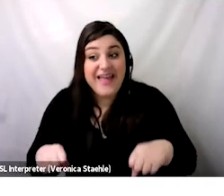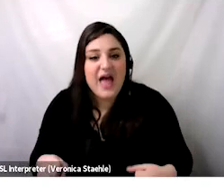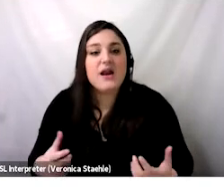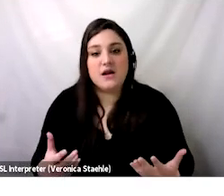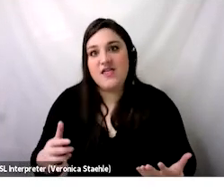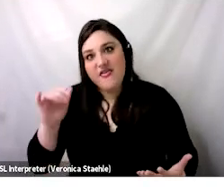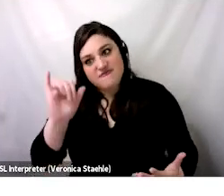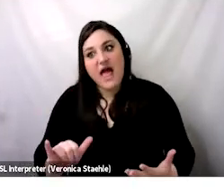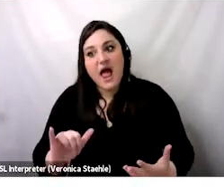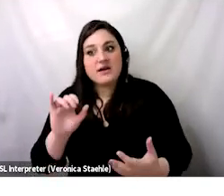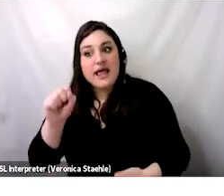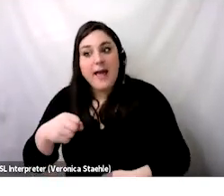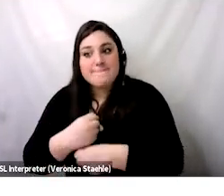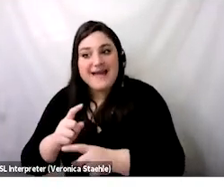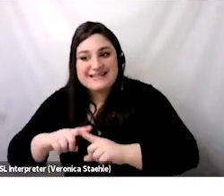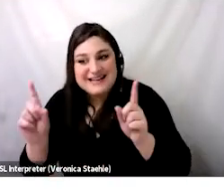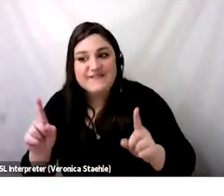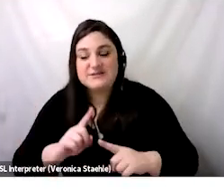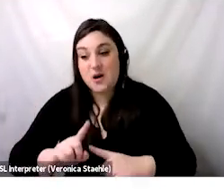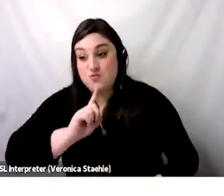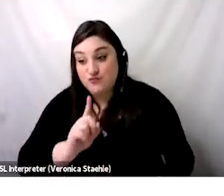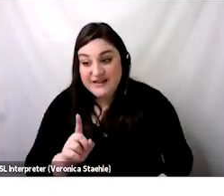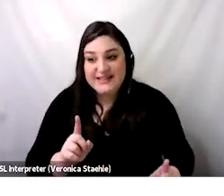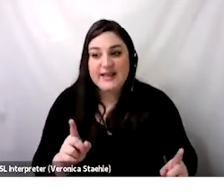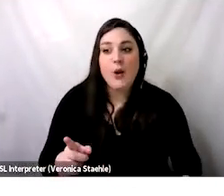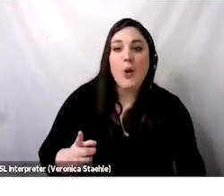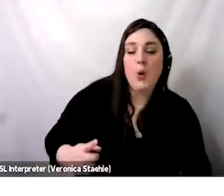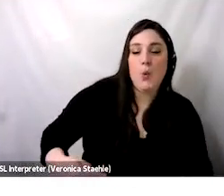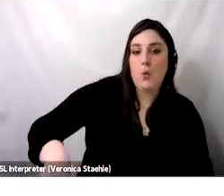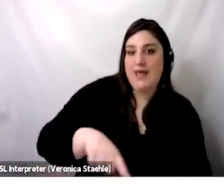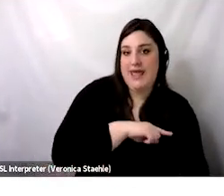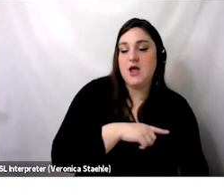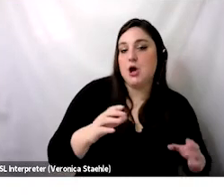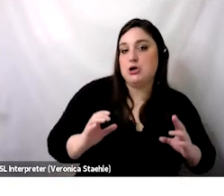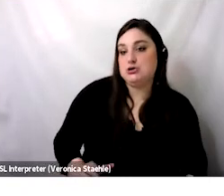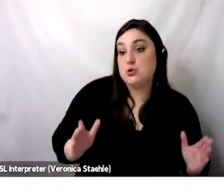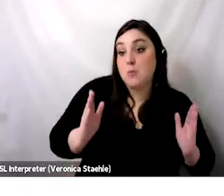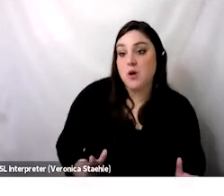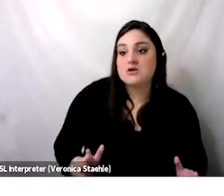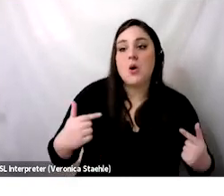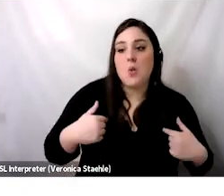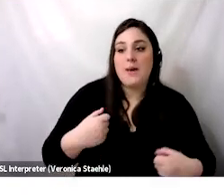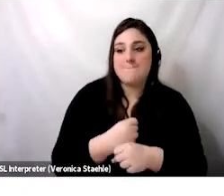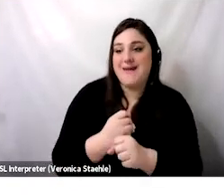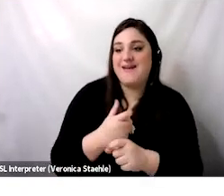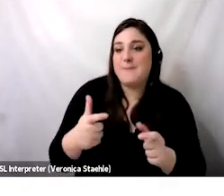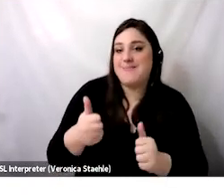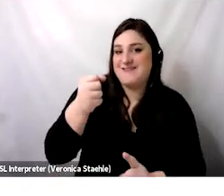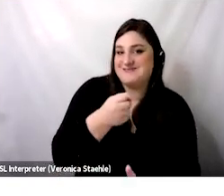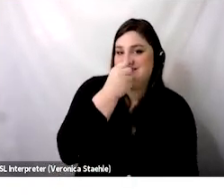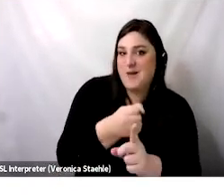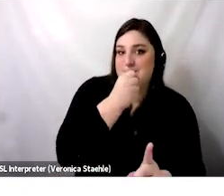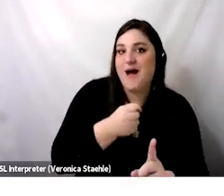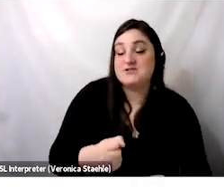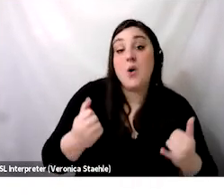it's us. It's the consumers that will have an impact. So I say to you all out